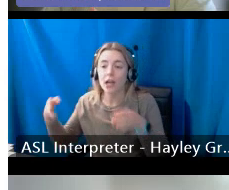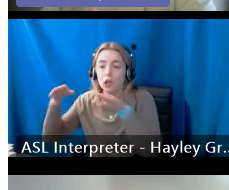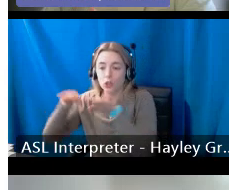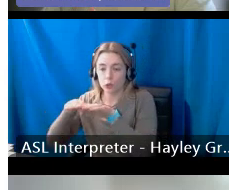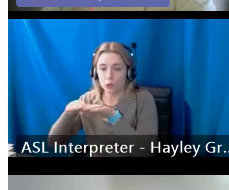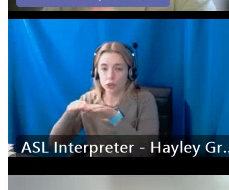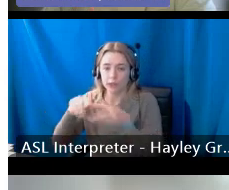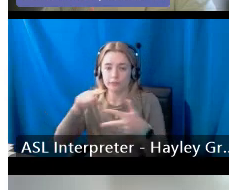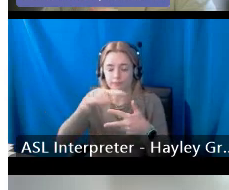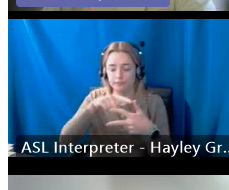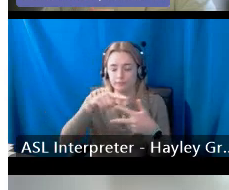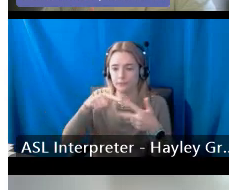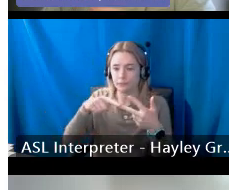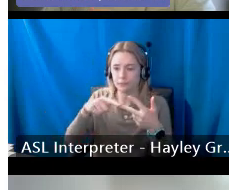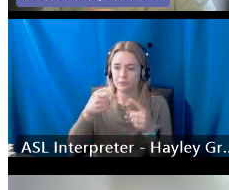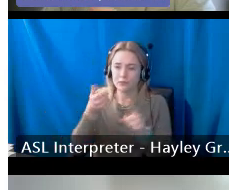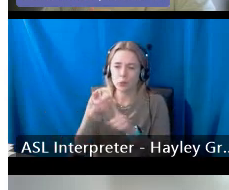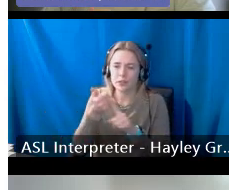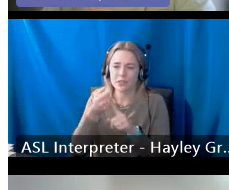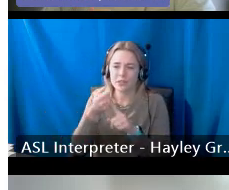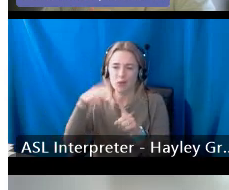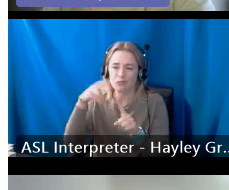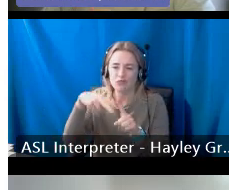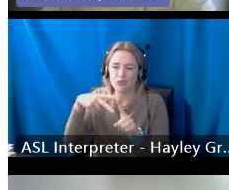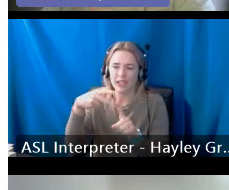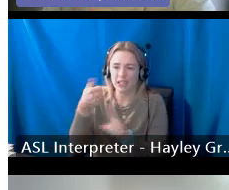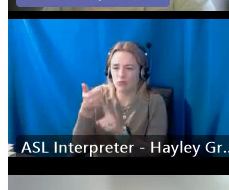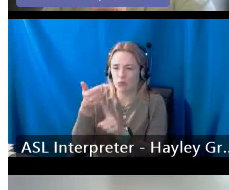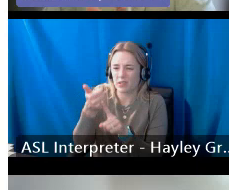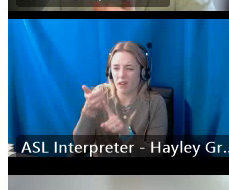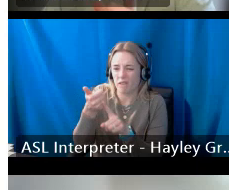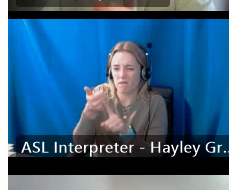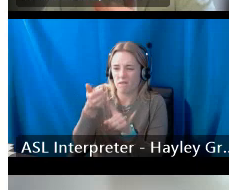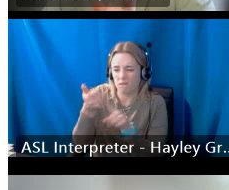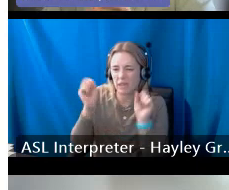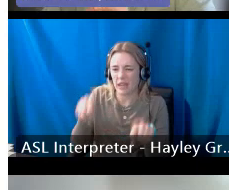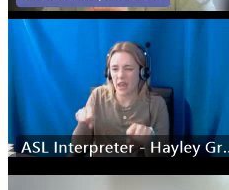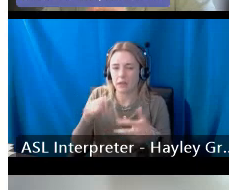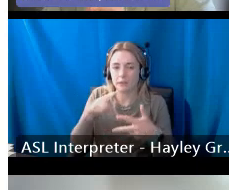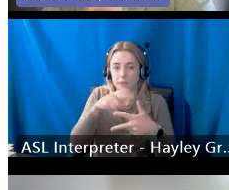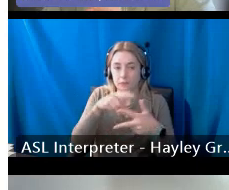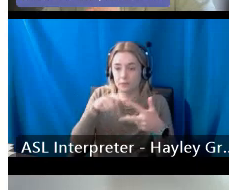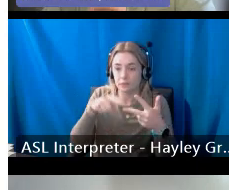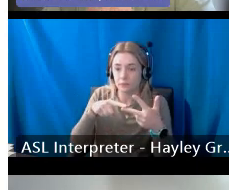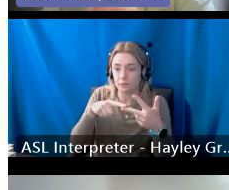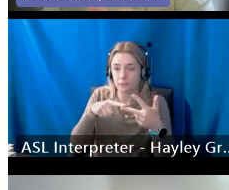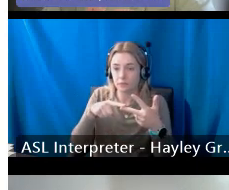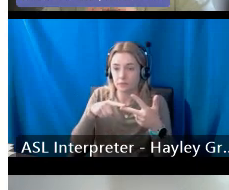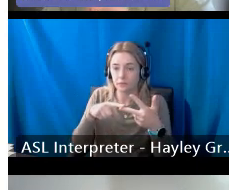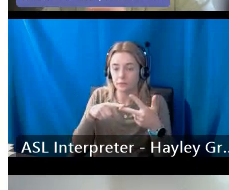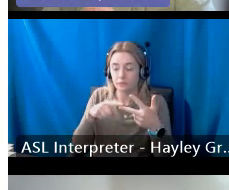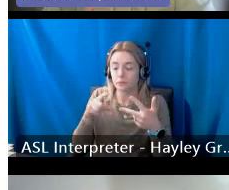through those 3 bullet points. You can go through those under on your own. But what you're doing is,